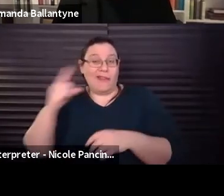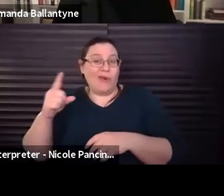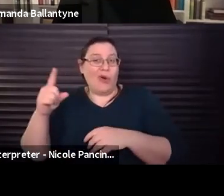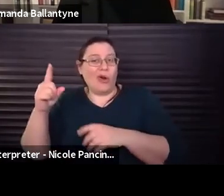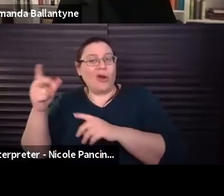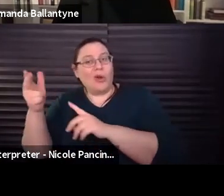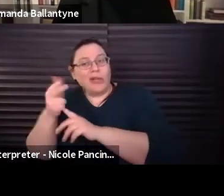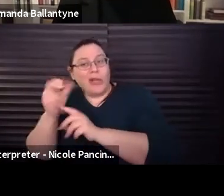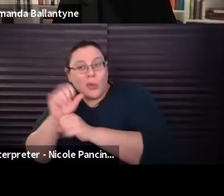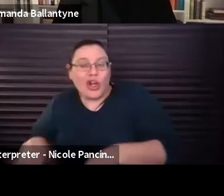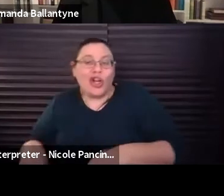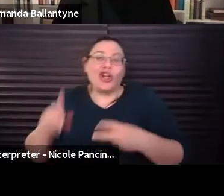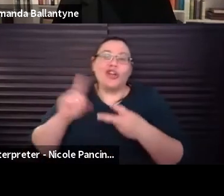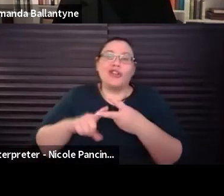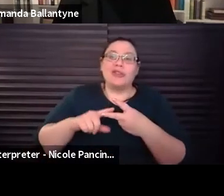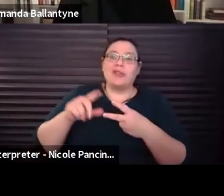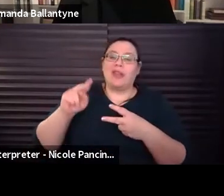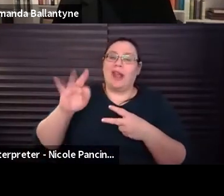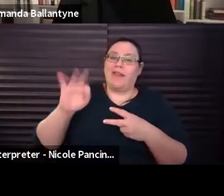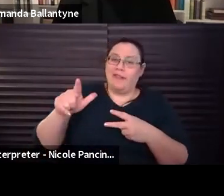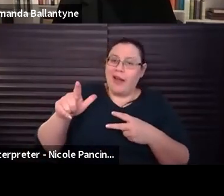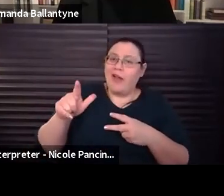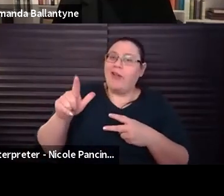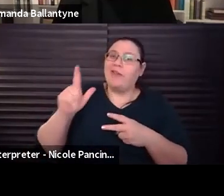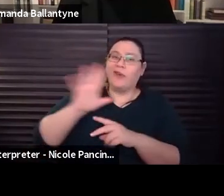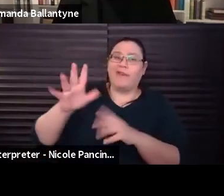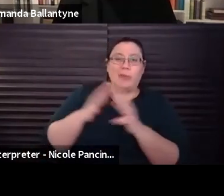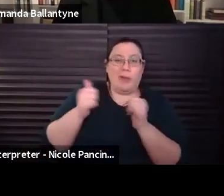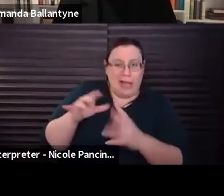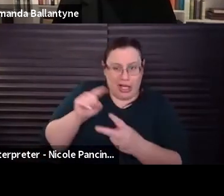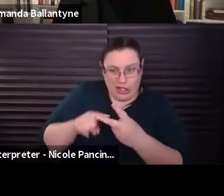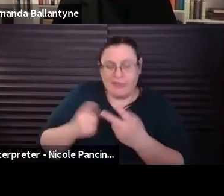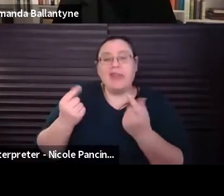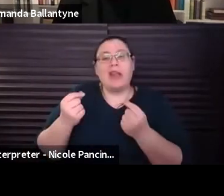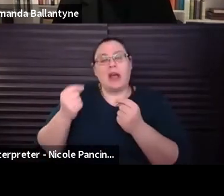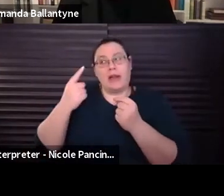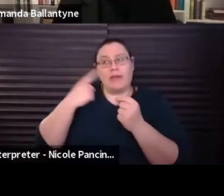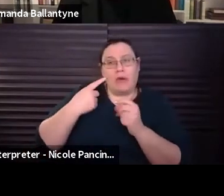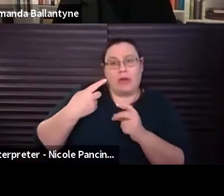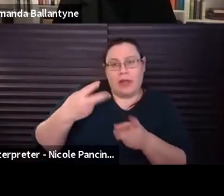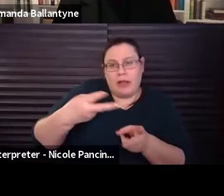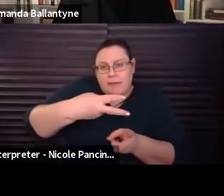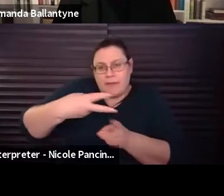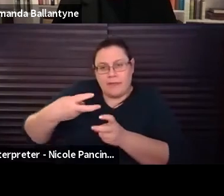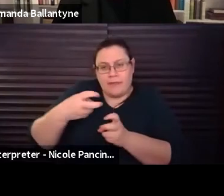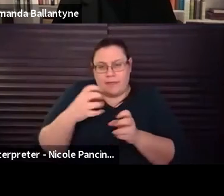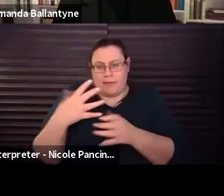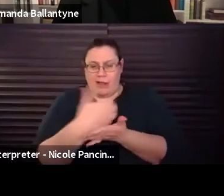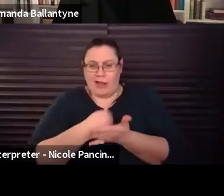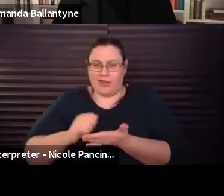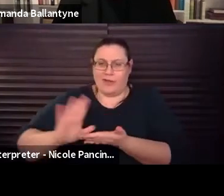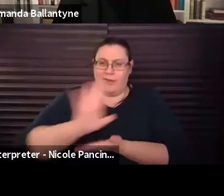to do for football players, which is negotiate terms around the extraction and collection of their data and the use